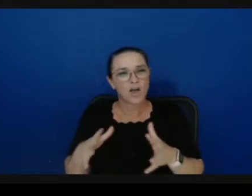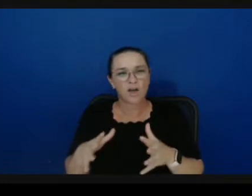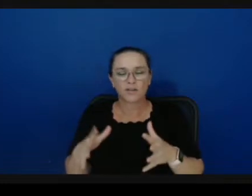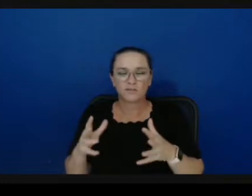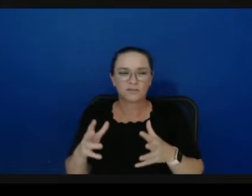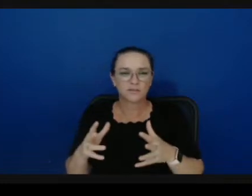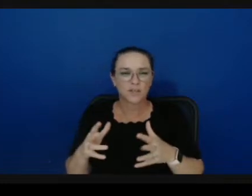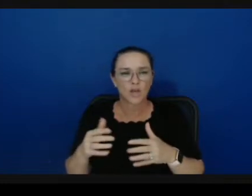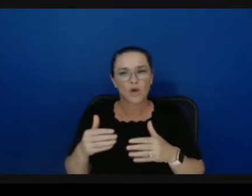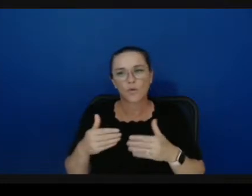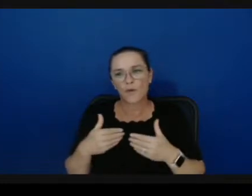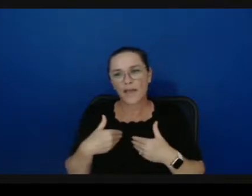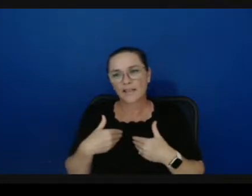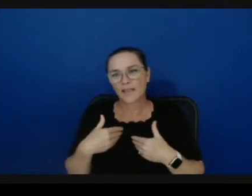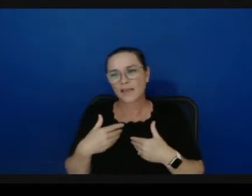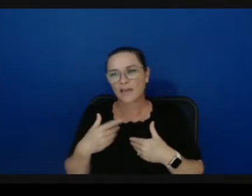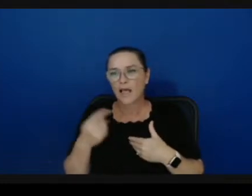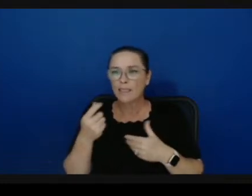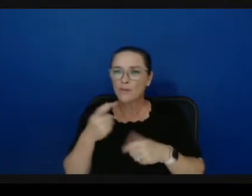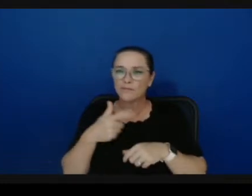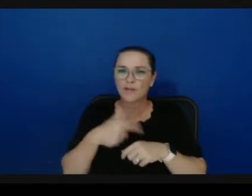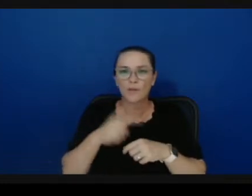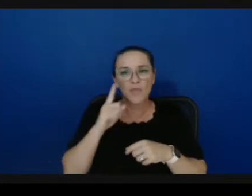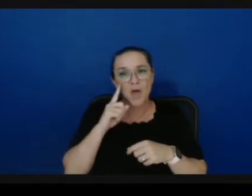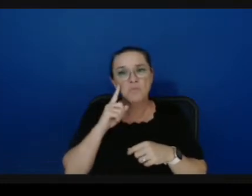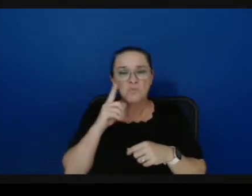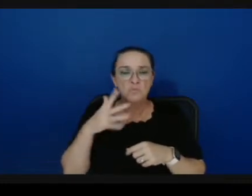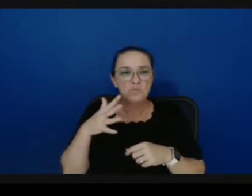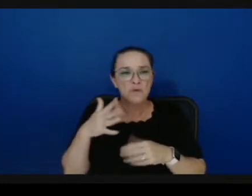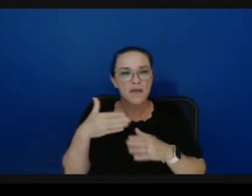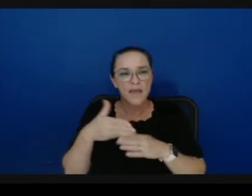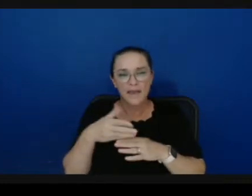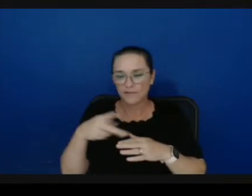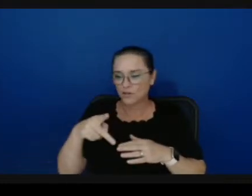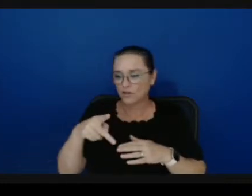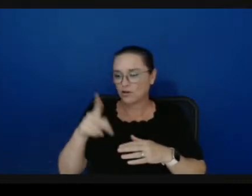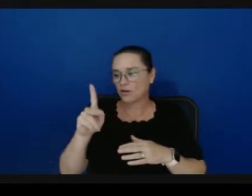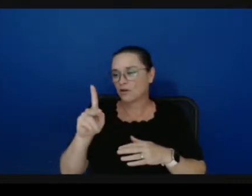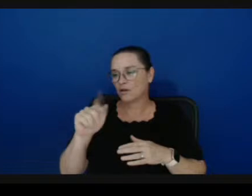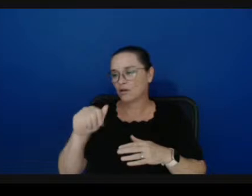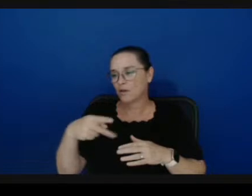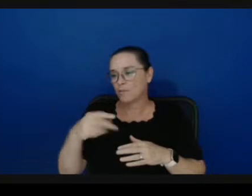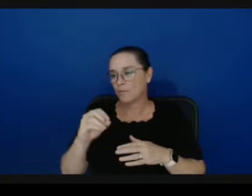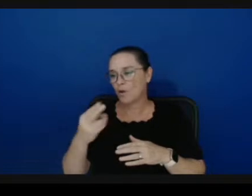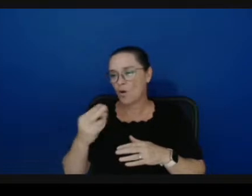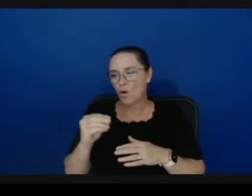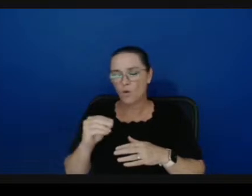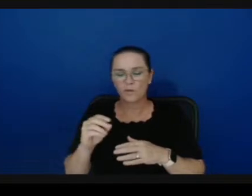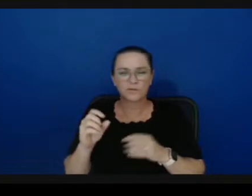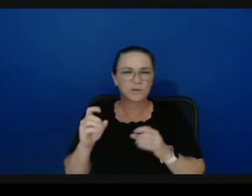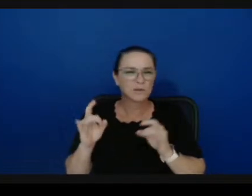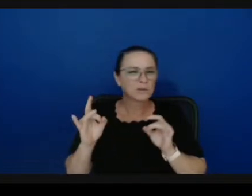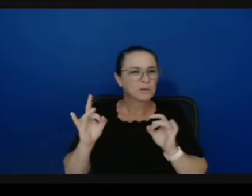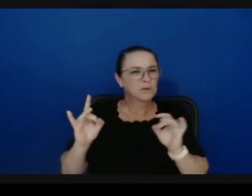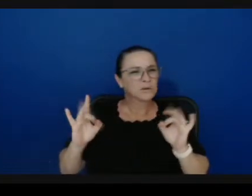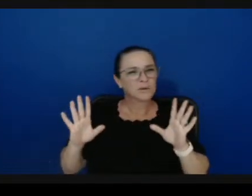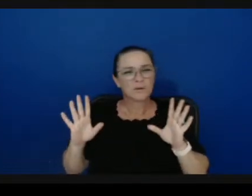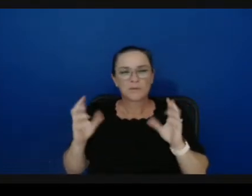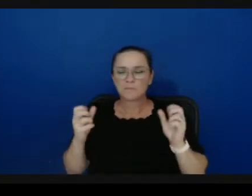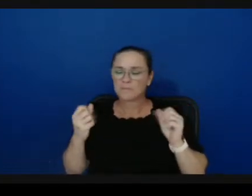lull of loss also, right? Because after Kapoho, which was a huge hit, huge numbers of houses in a very short